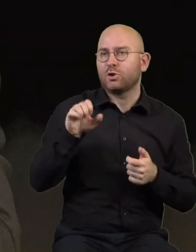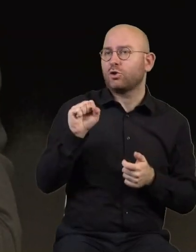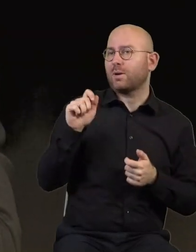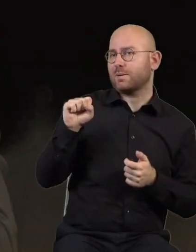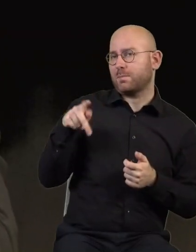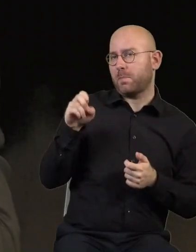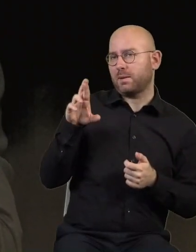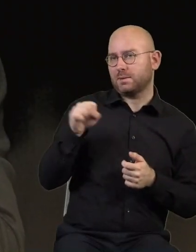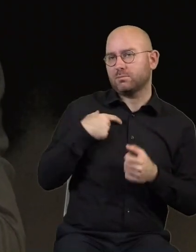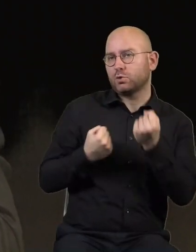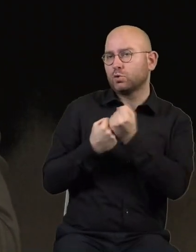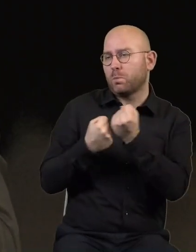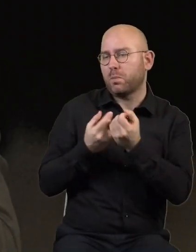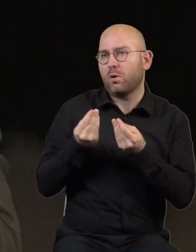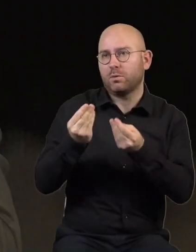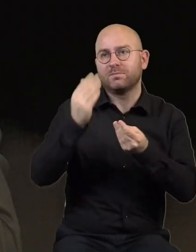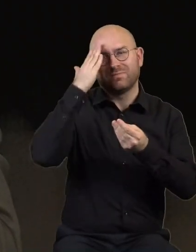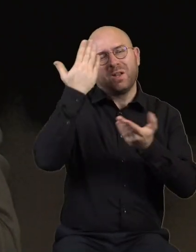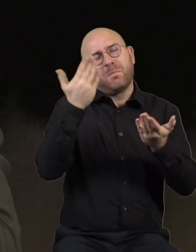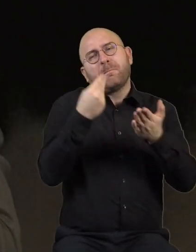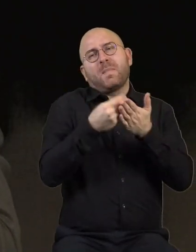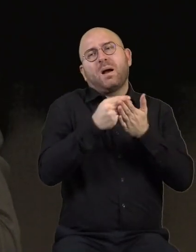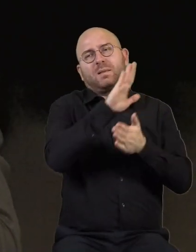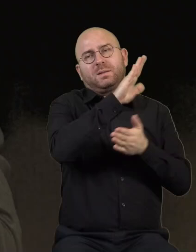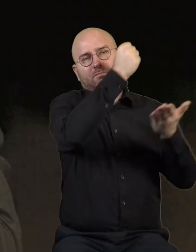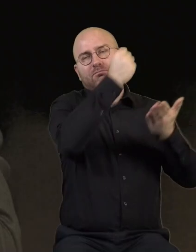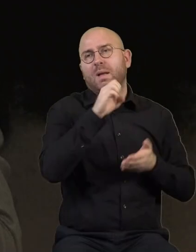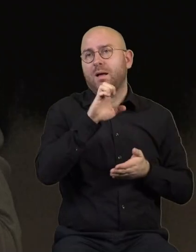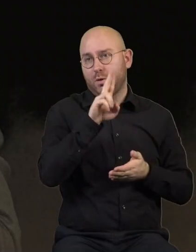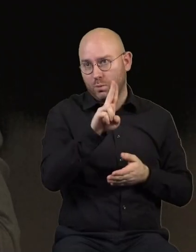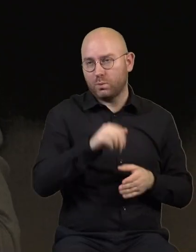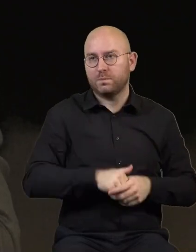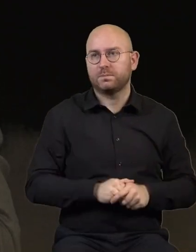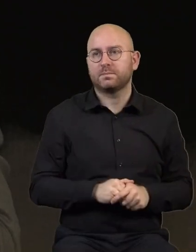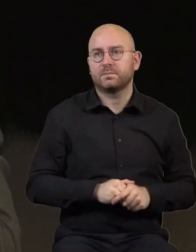It covers more than just transport as well. In terms of, let's say, our